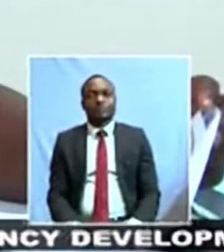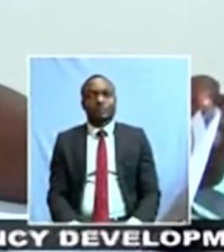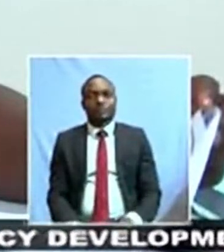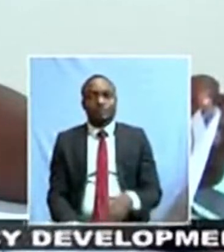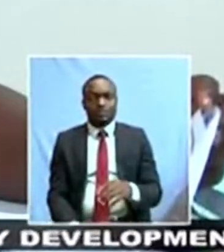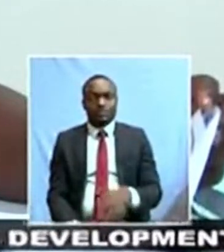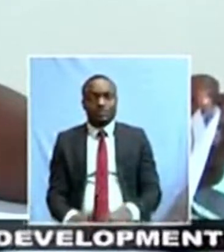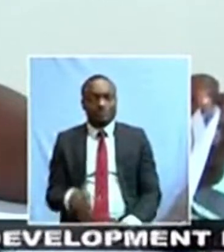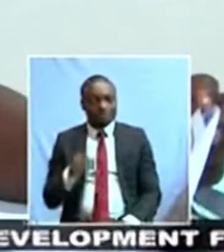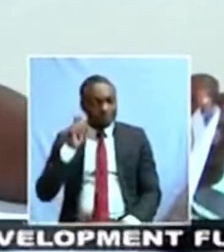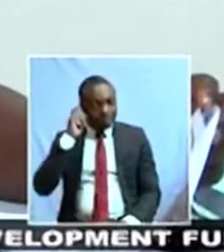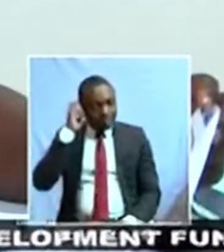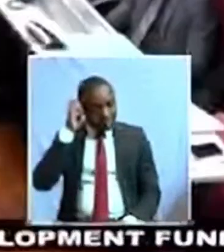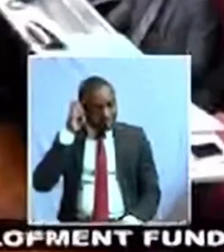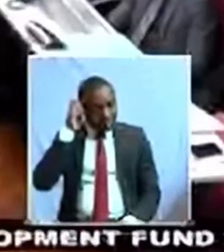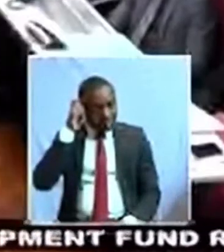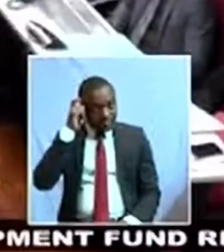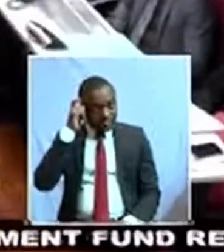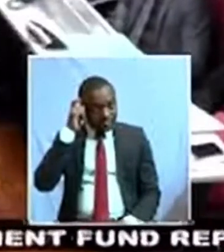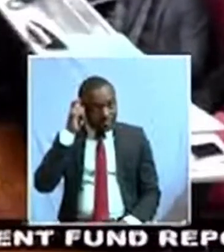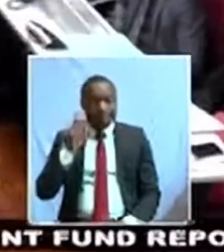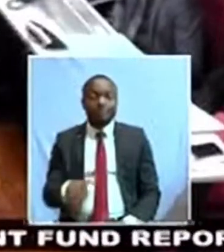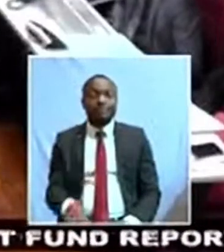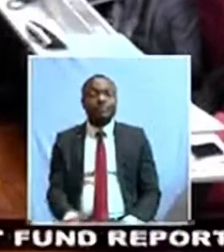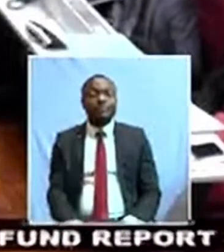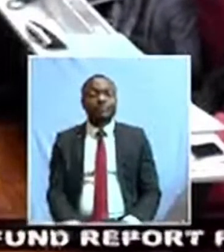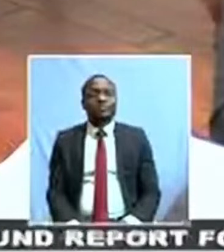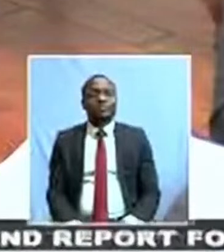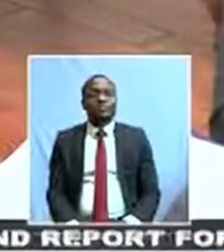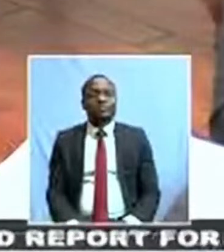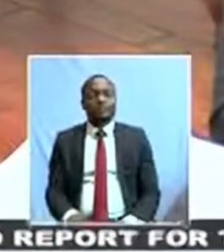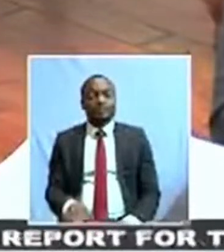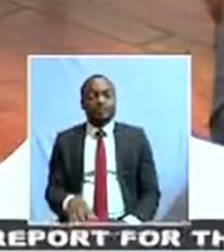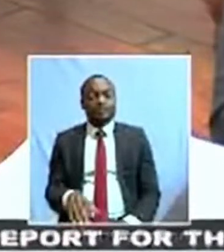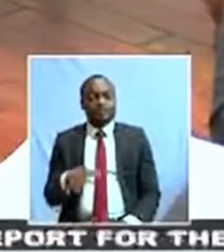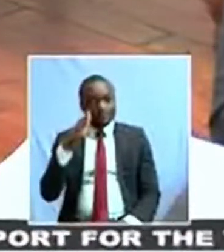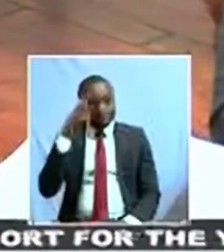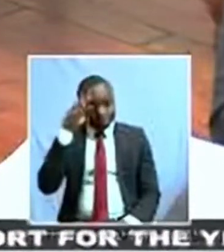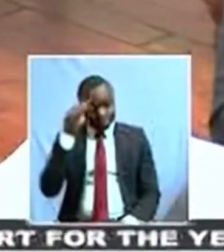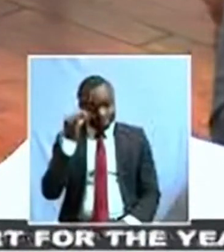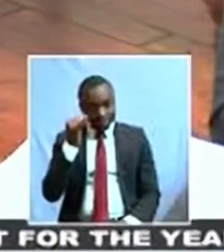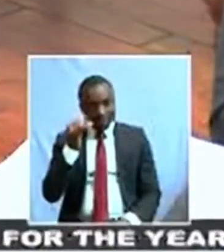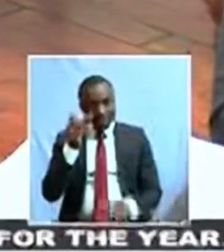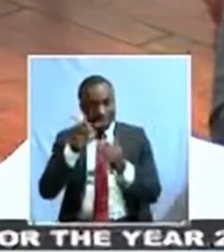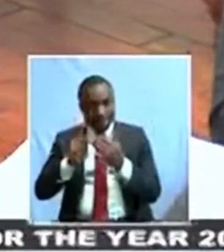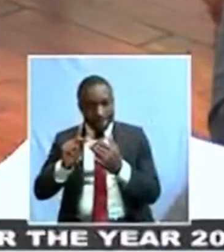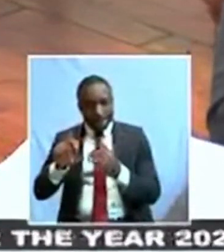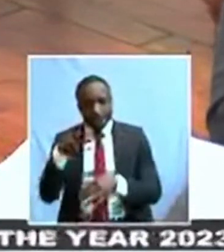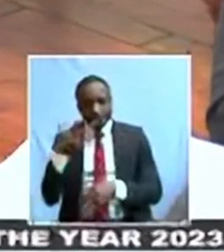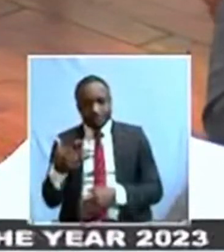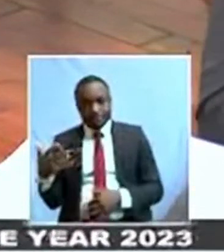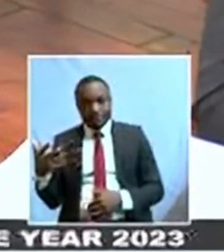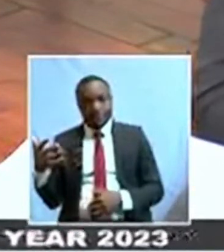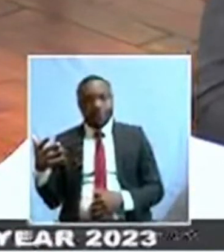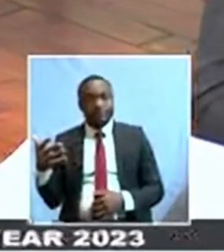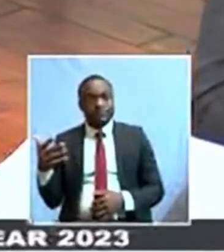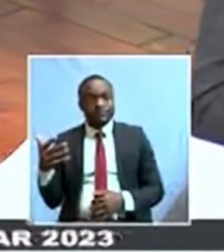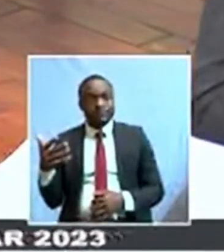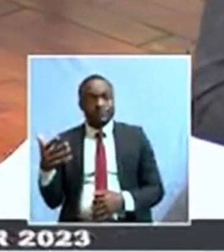the thinking that we had to include it because it was part of the things and items that